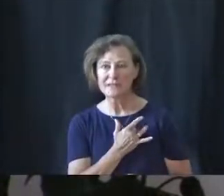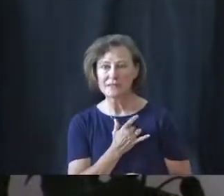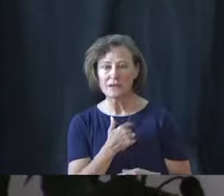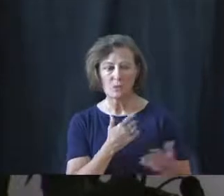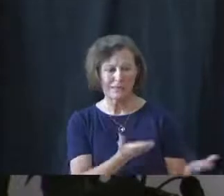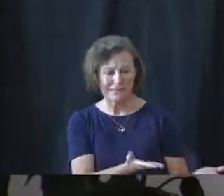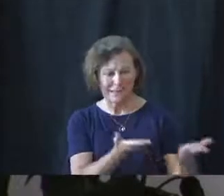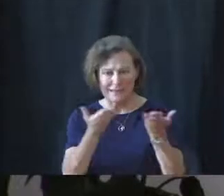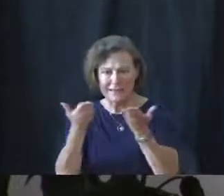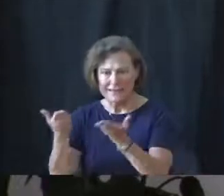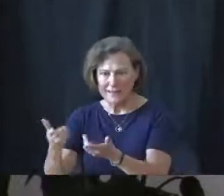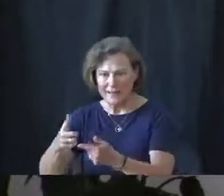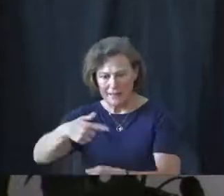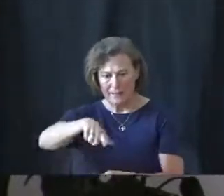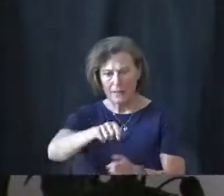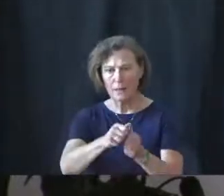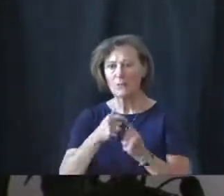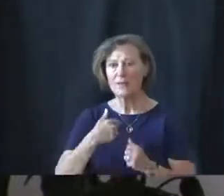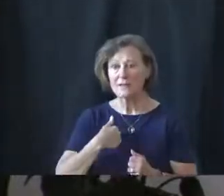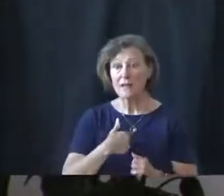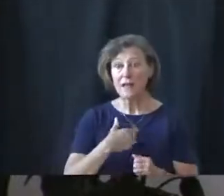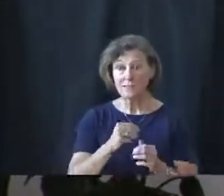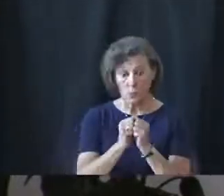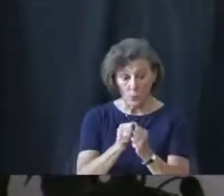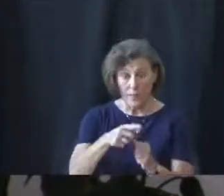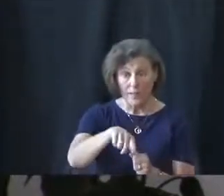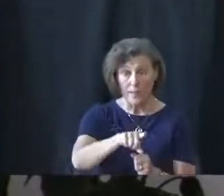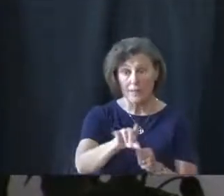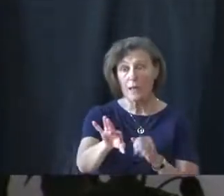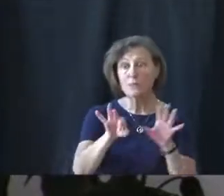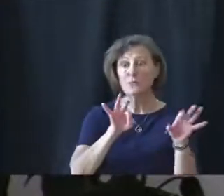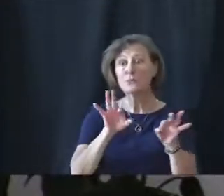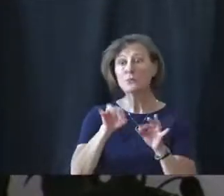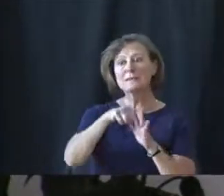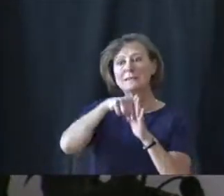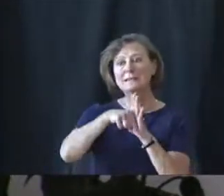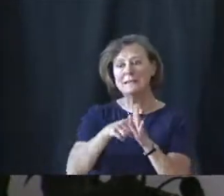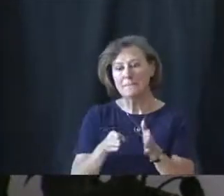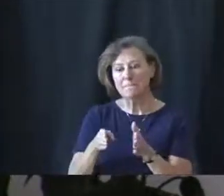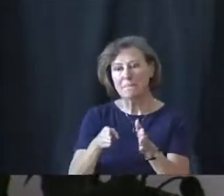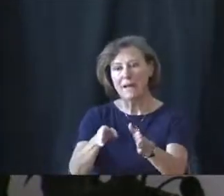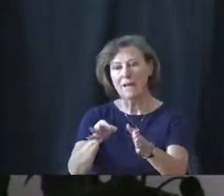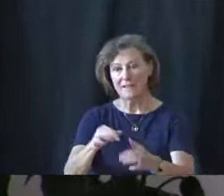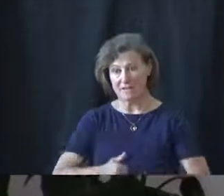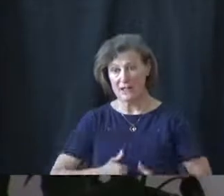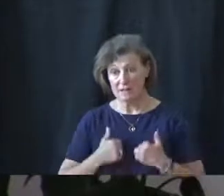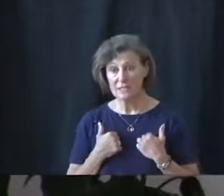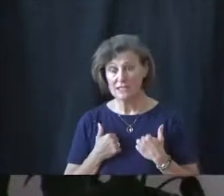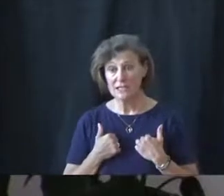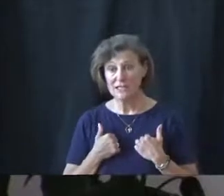us, and with them choose the deeper path of living.